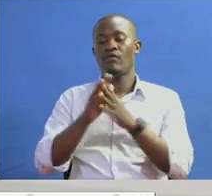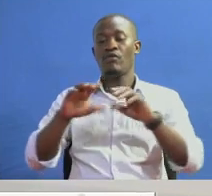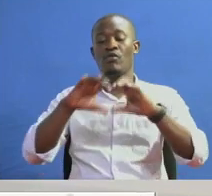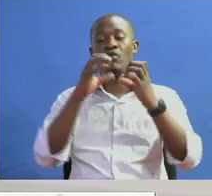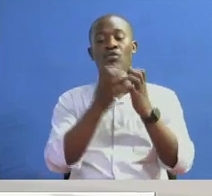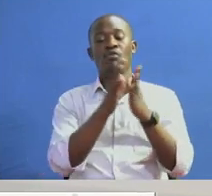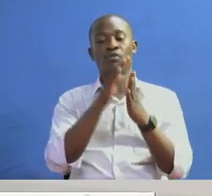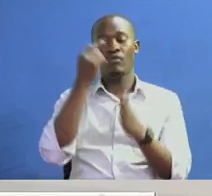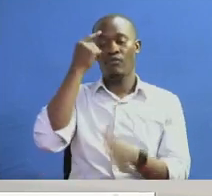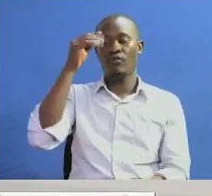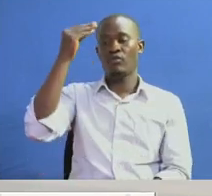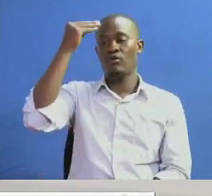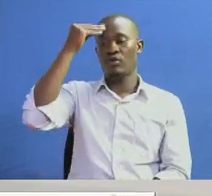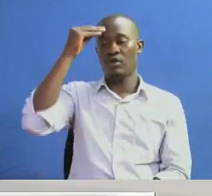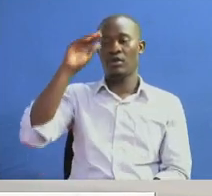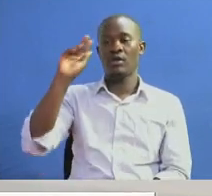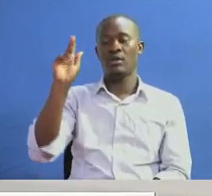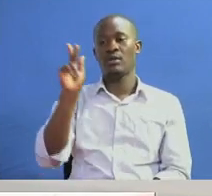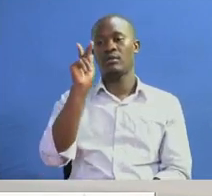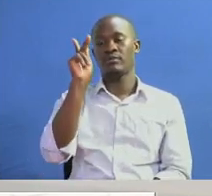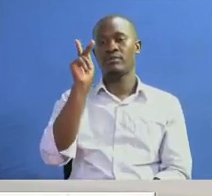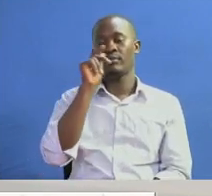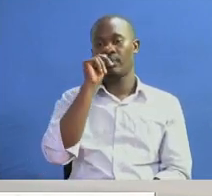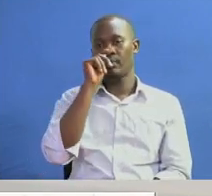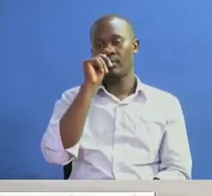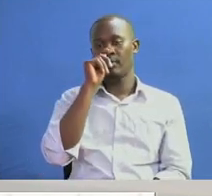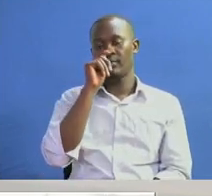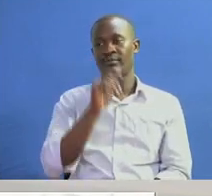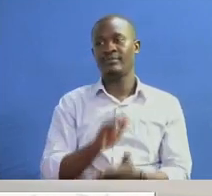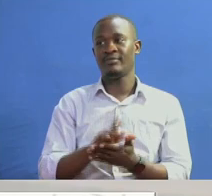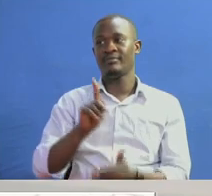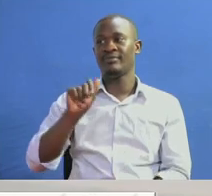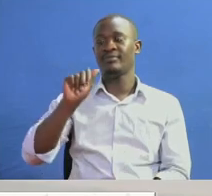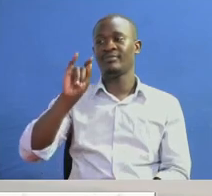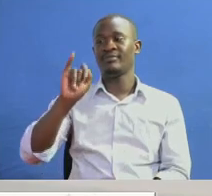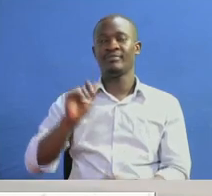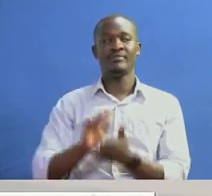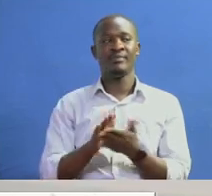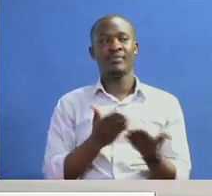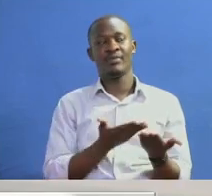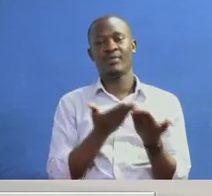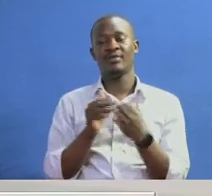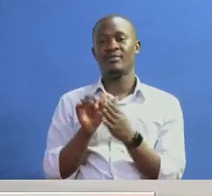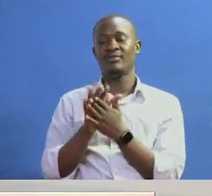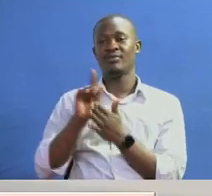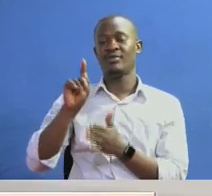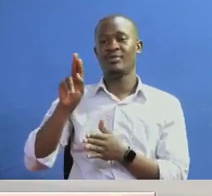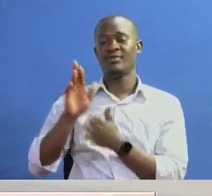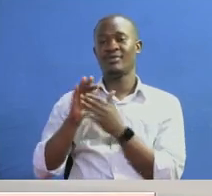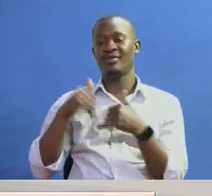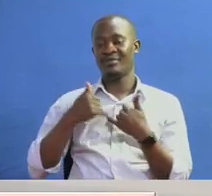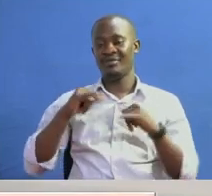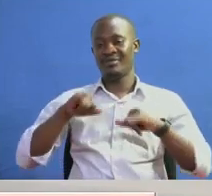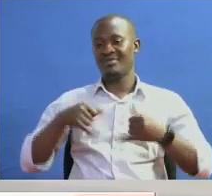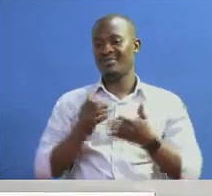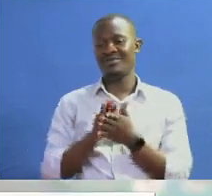for Education in Kenya. Kaikai, welcome back to KUTV. I know you're not a new